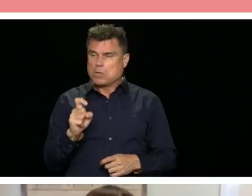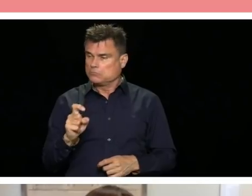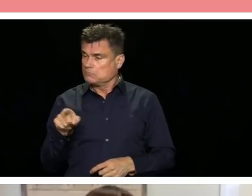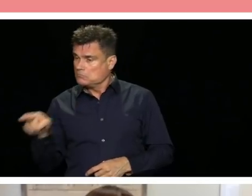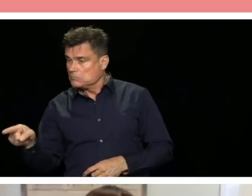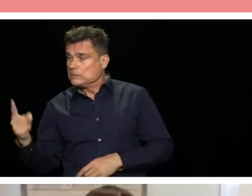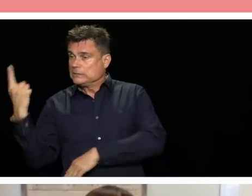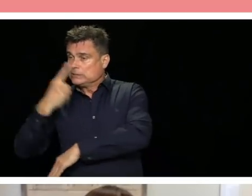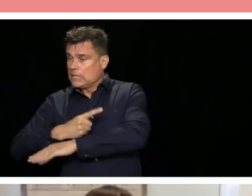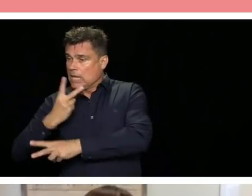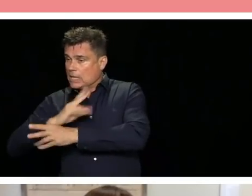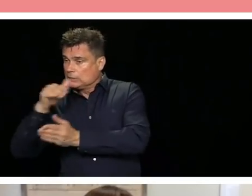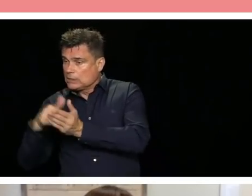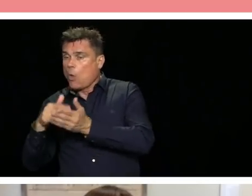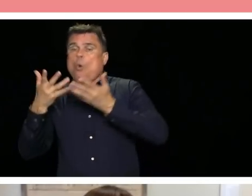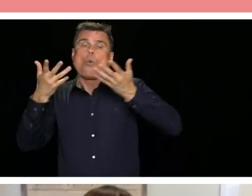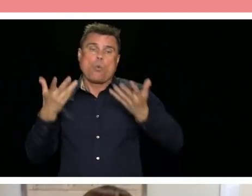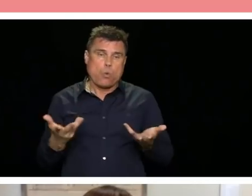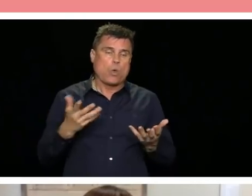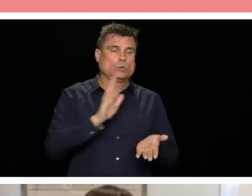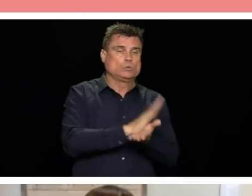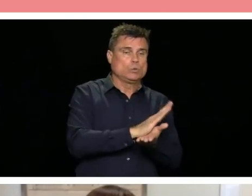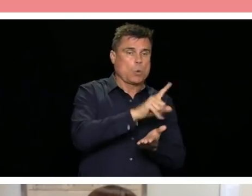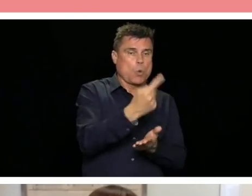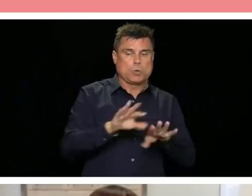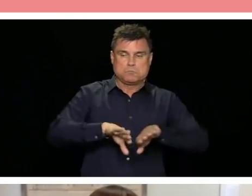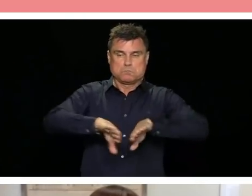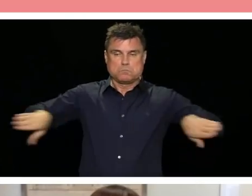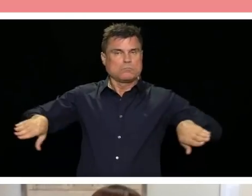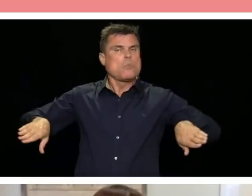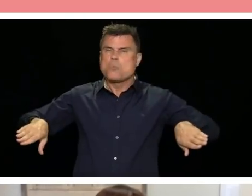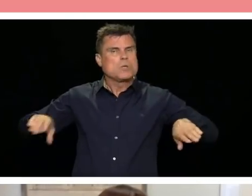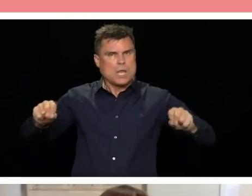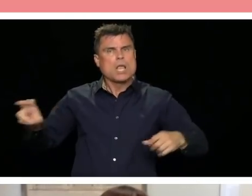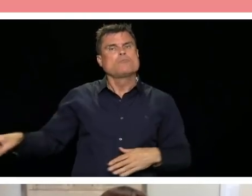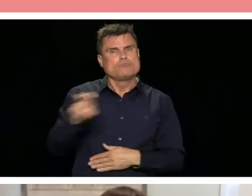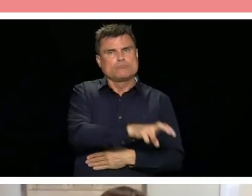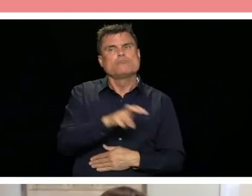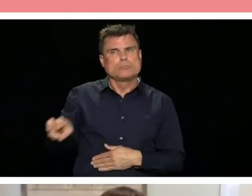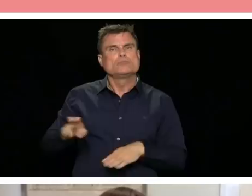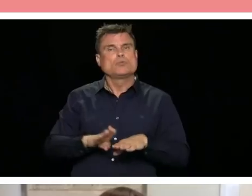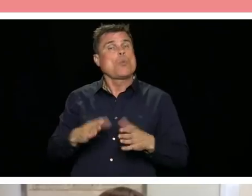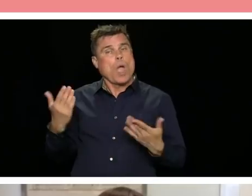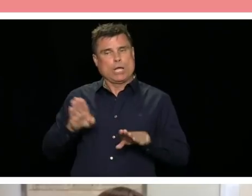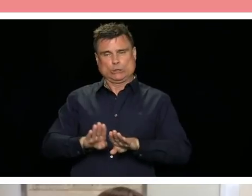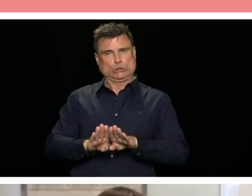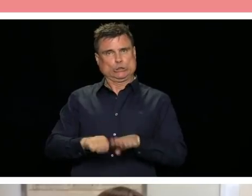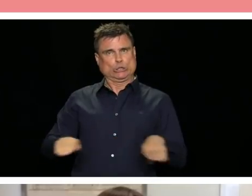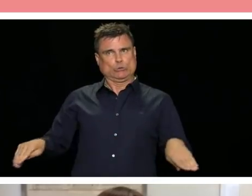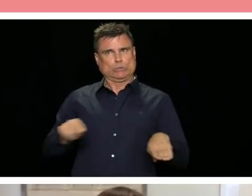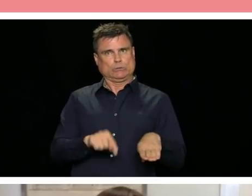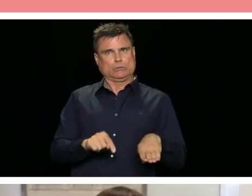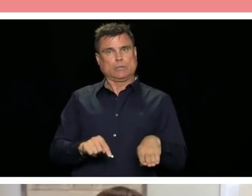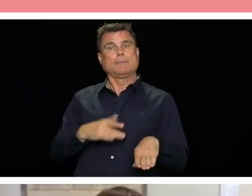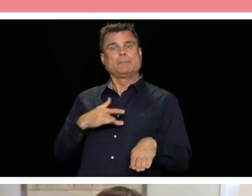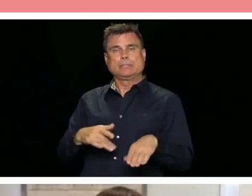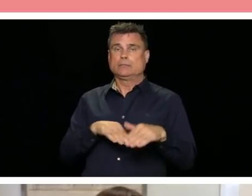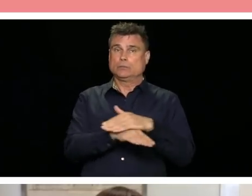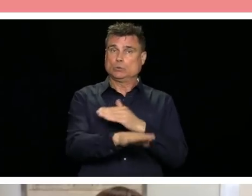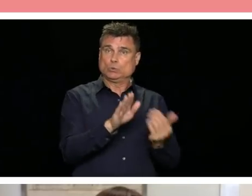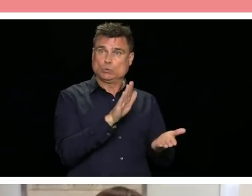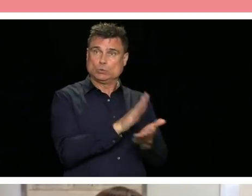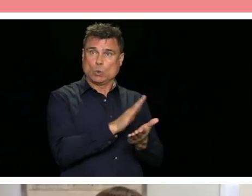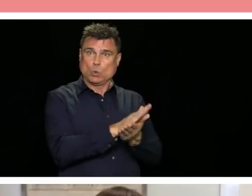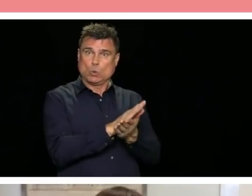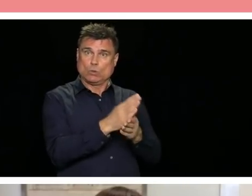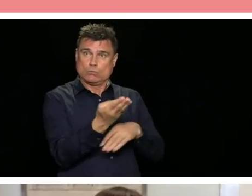We know that people will be moving between some of these different settings. I do think